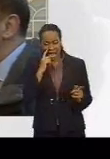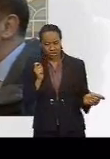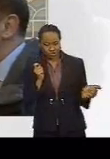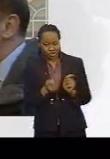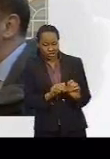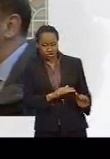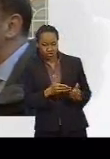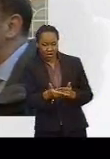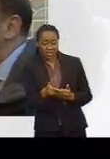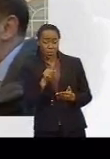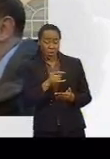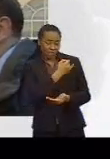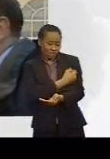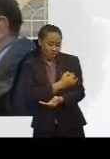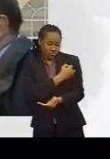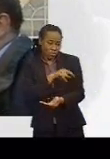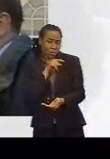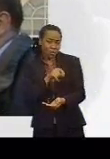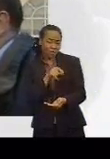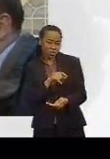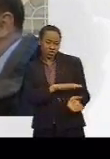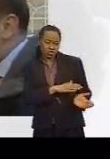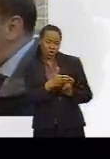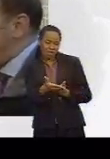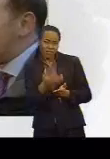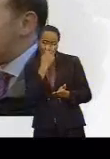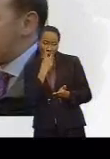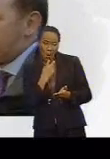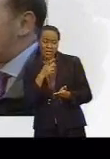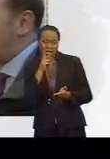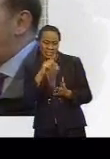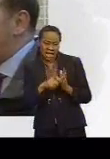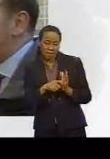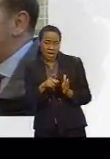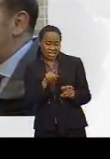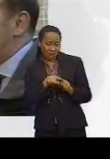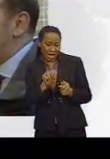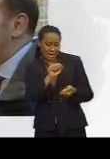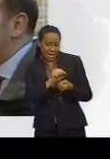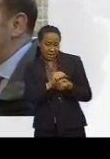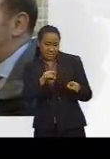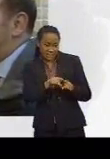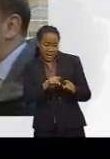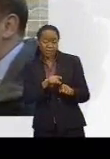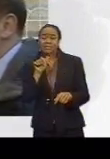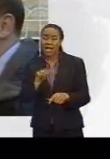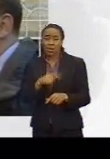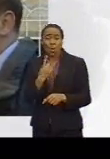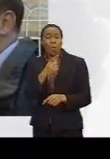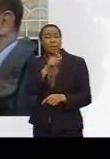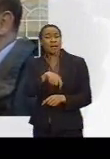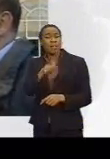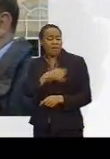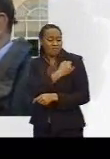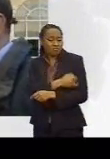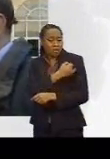and protect what are often described as frontline services? Yeah, well, I mean, that essentially what we'll set out to do is protect the vulnerable, protect the